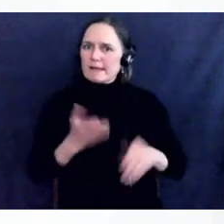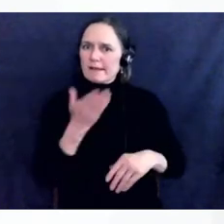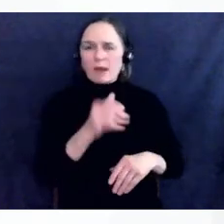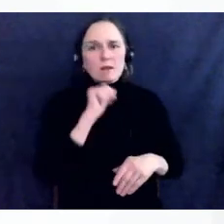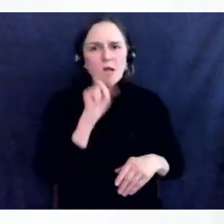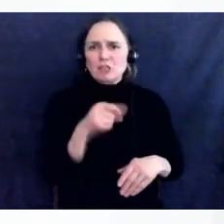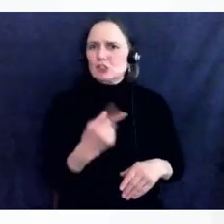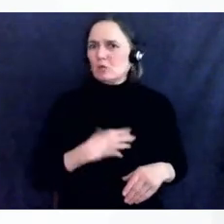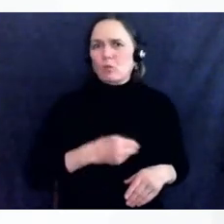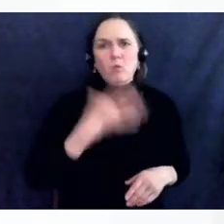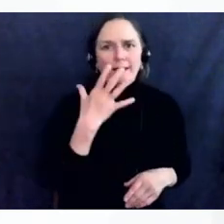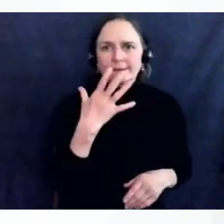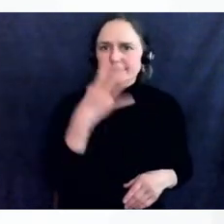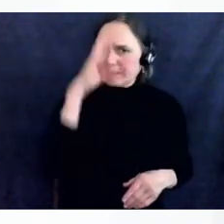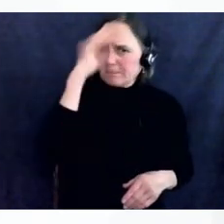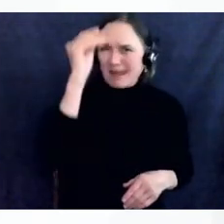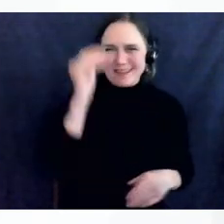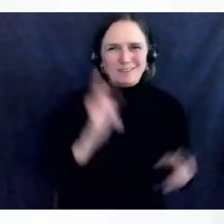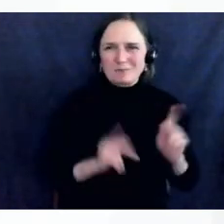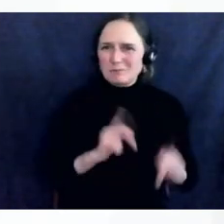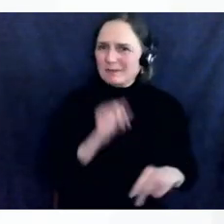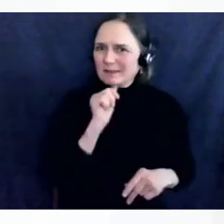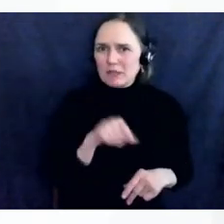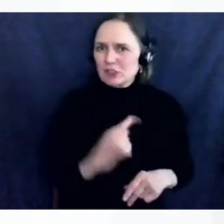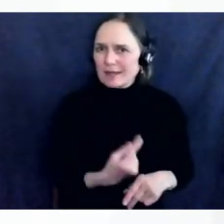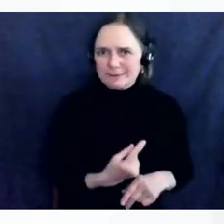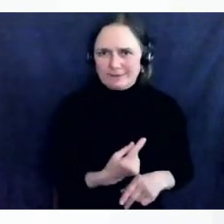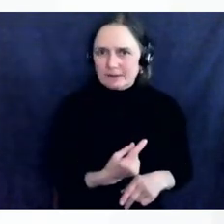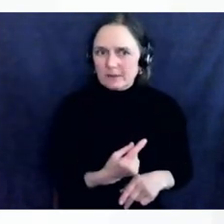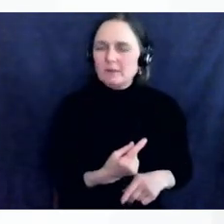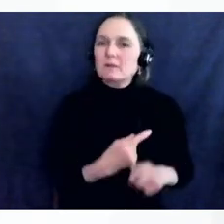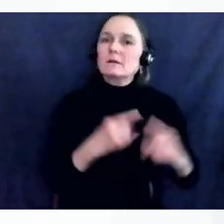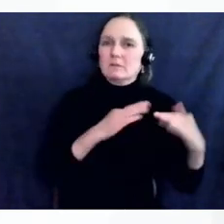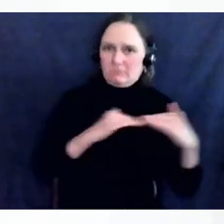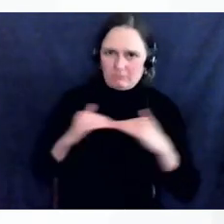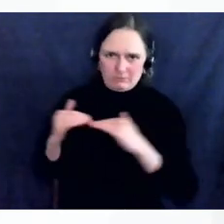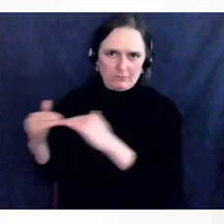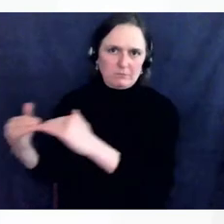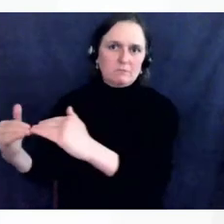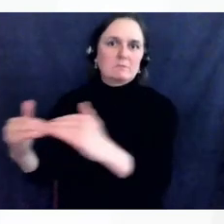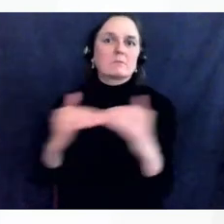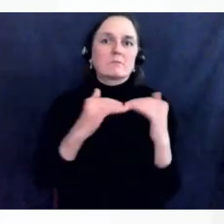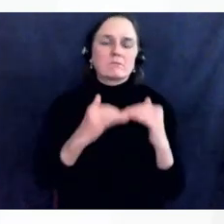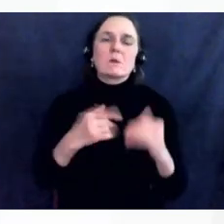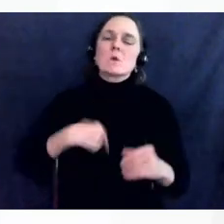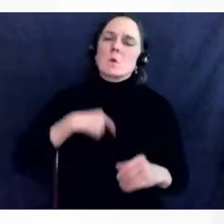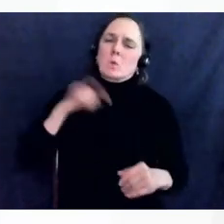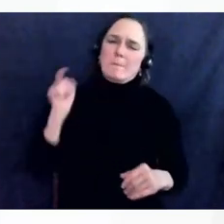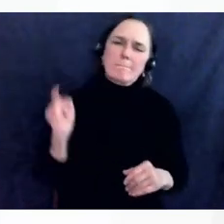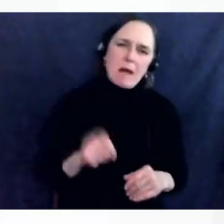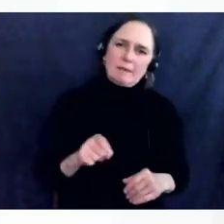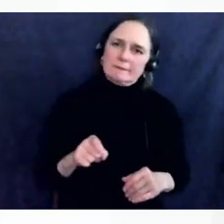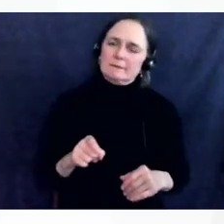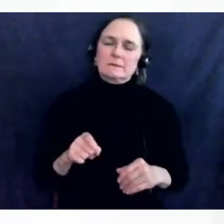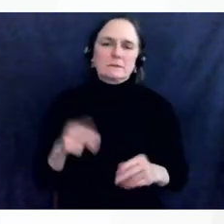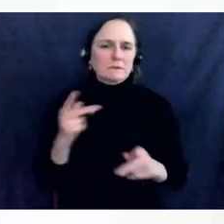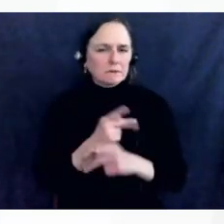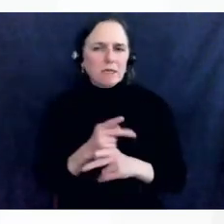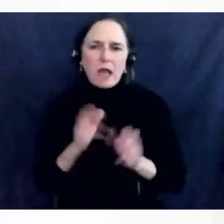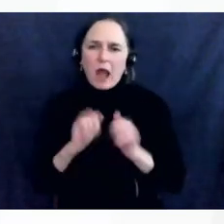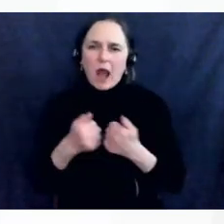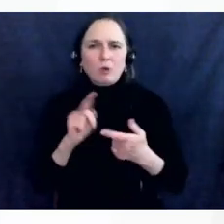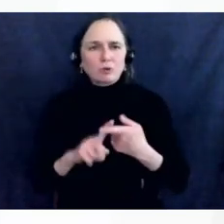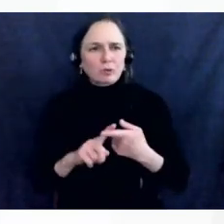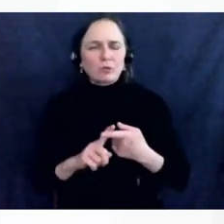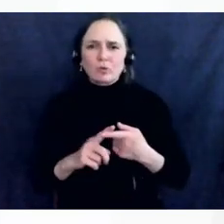the privilege of a university education and increase the opportunities for people who have been historically shut